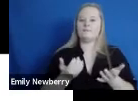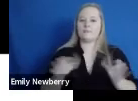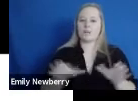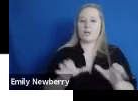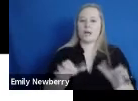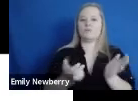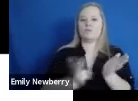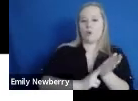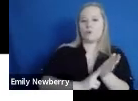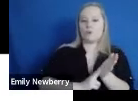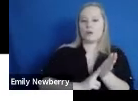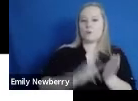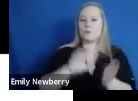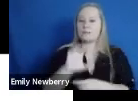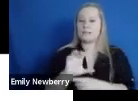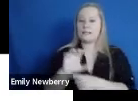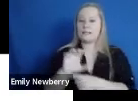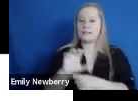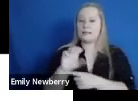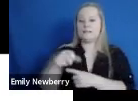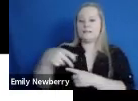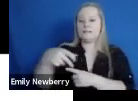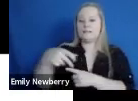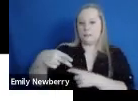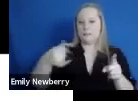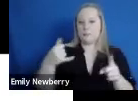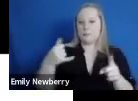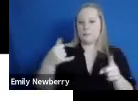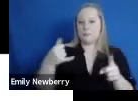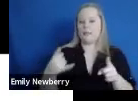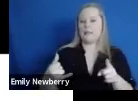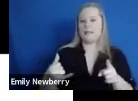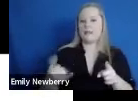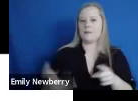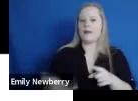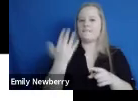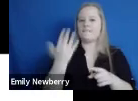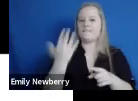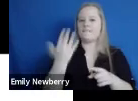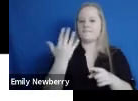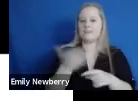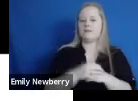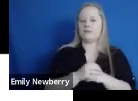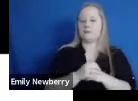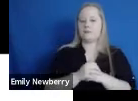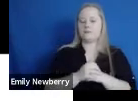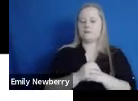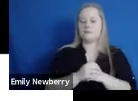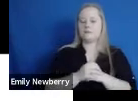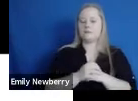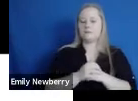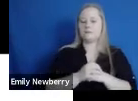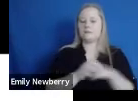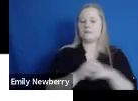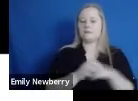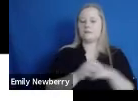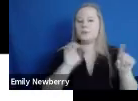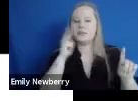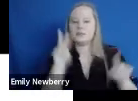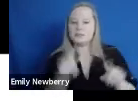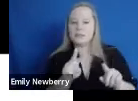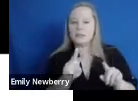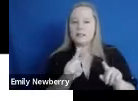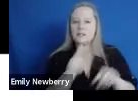CSP, the Conservation Stewardship Program. So we have 5 activities on there. One of them, as you see right here, is tree